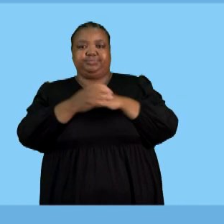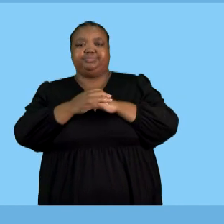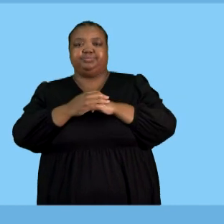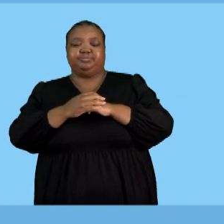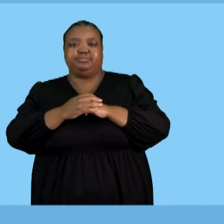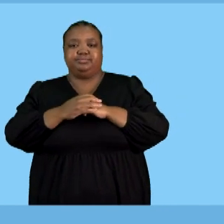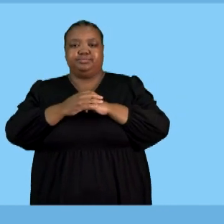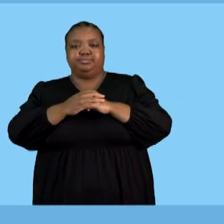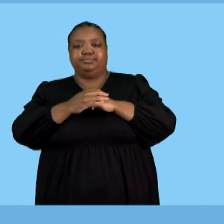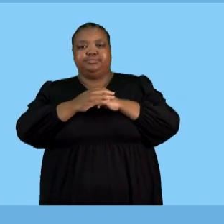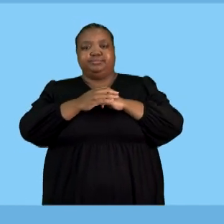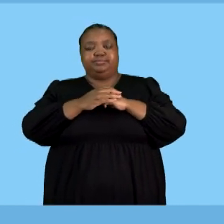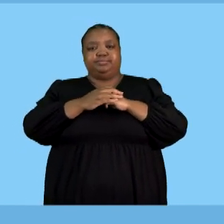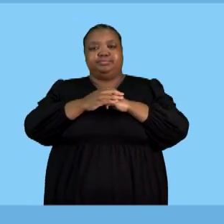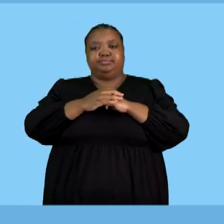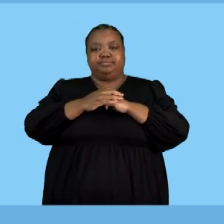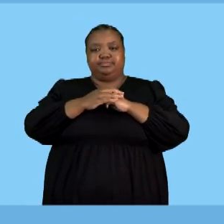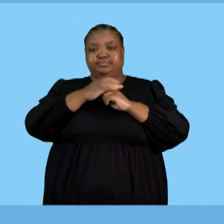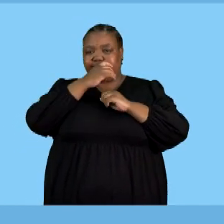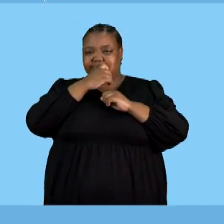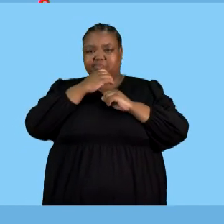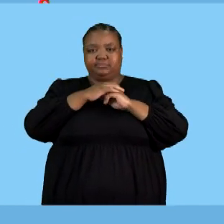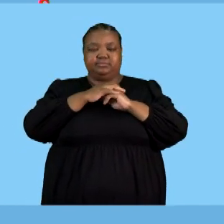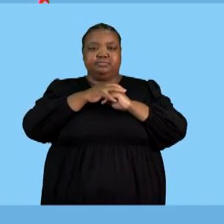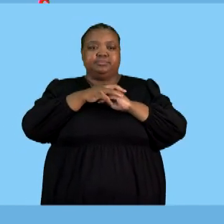surface, if this is your surface.